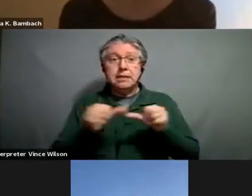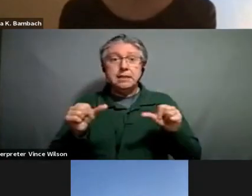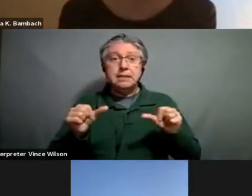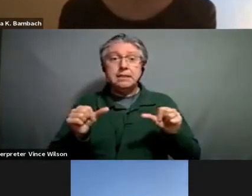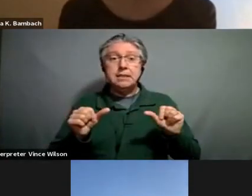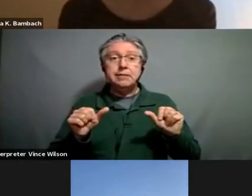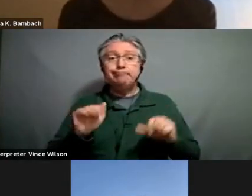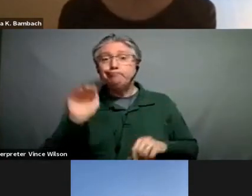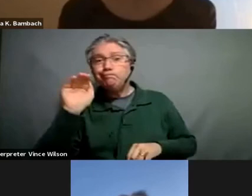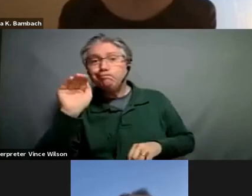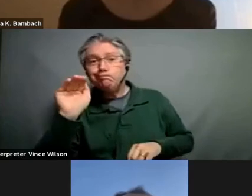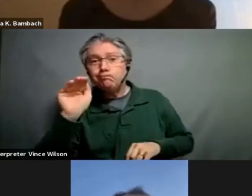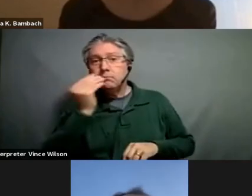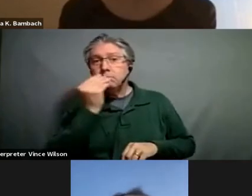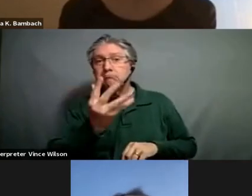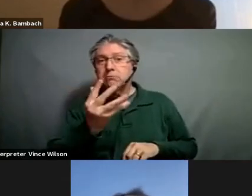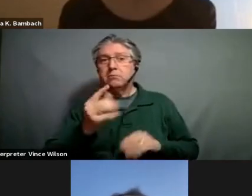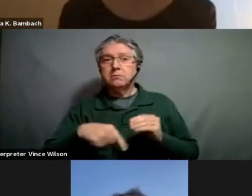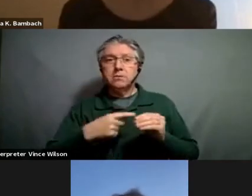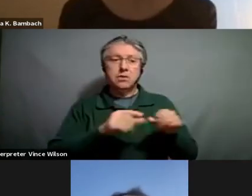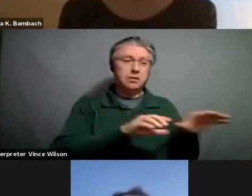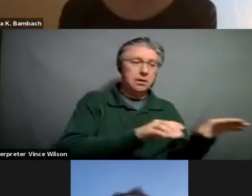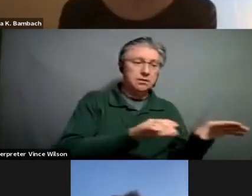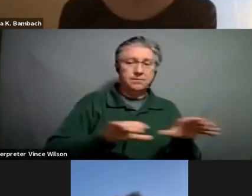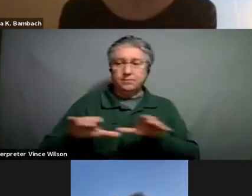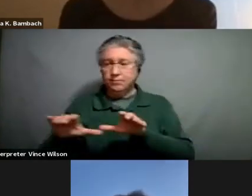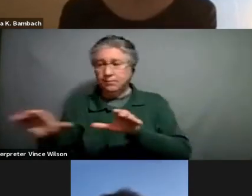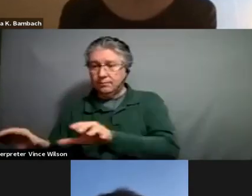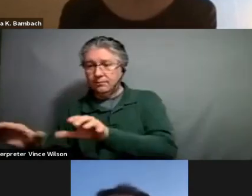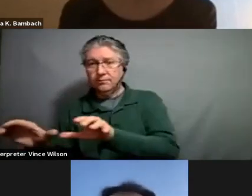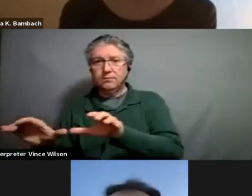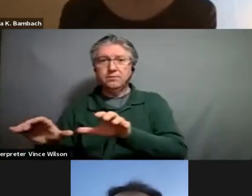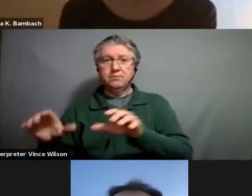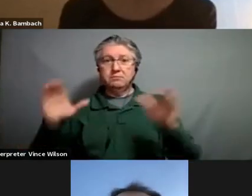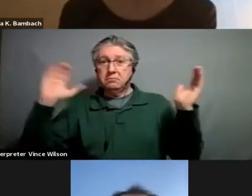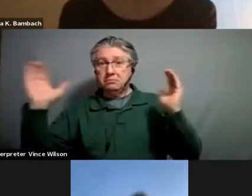have anything else they kind of want to share about doing the two different activities? You